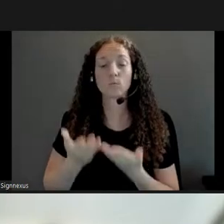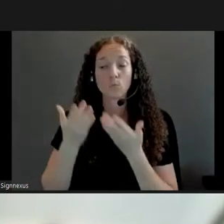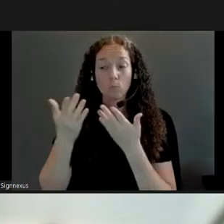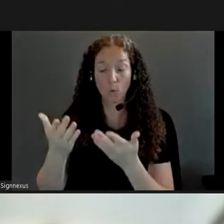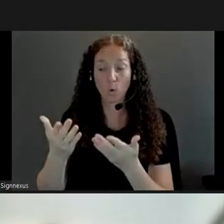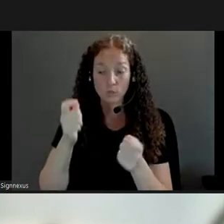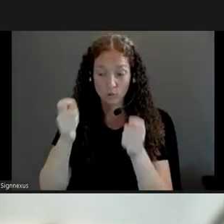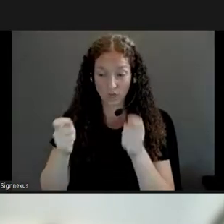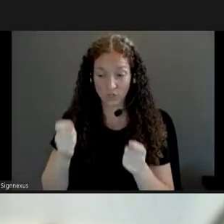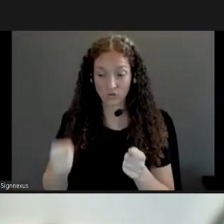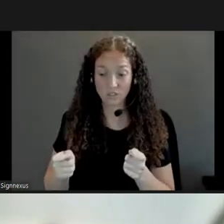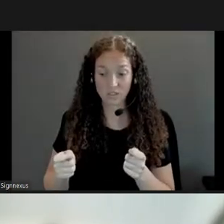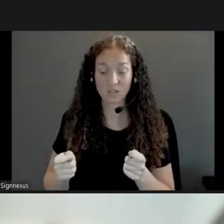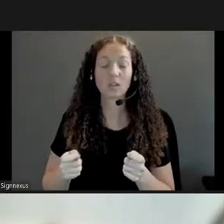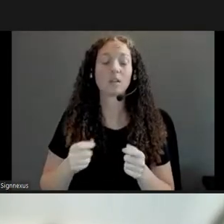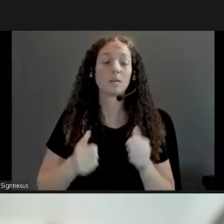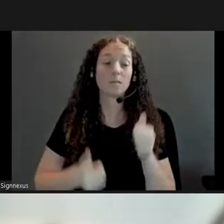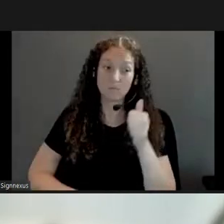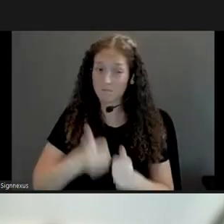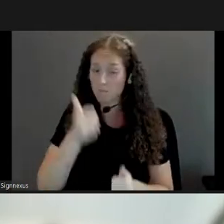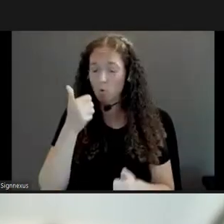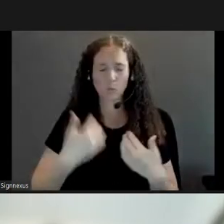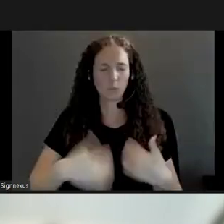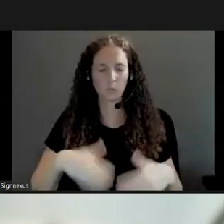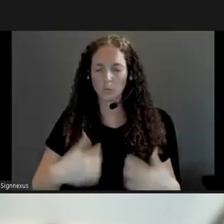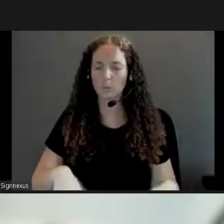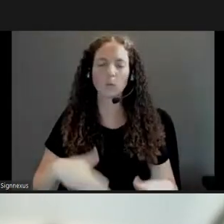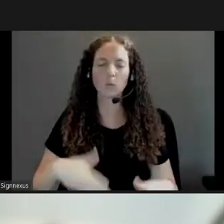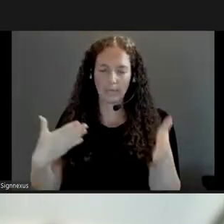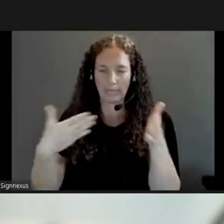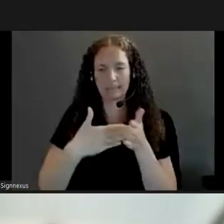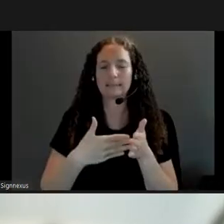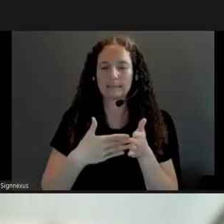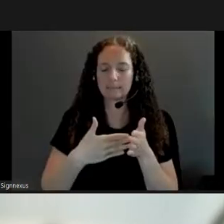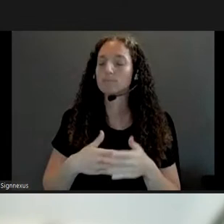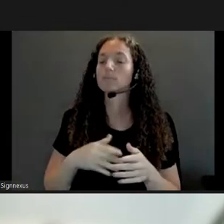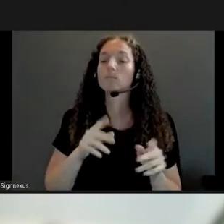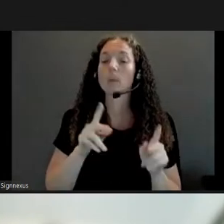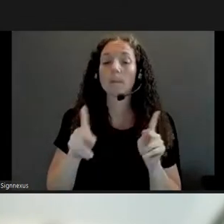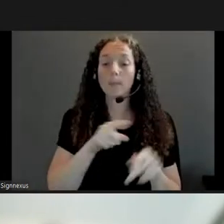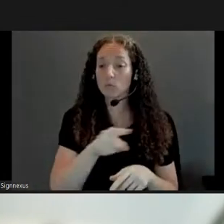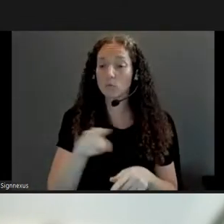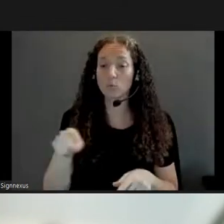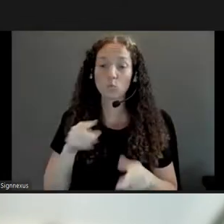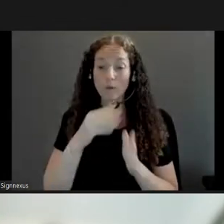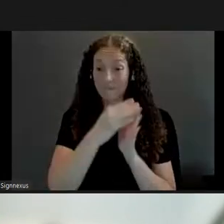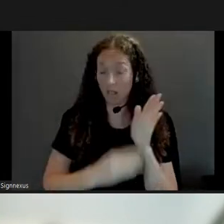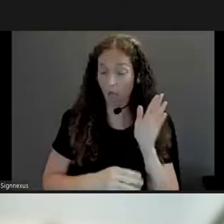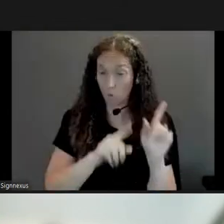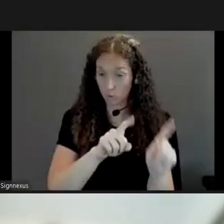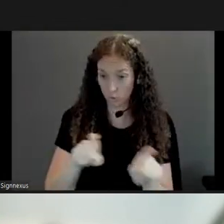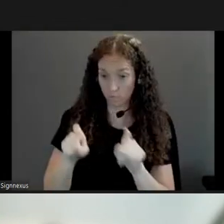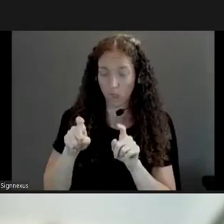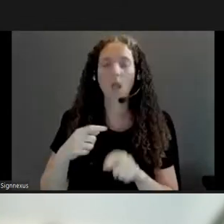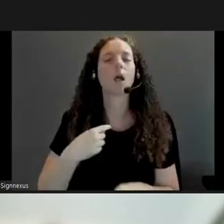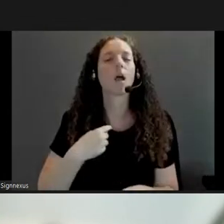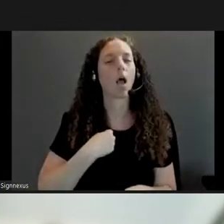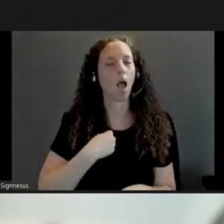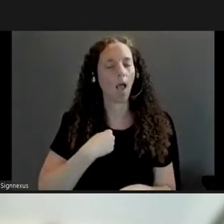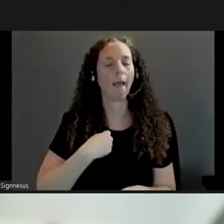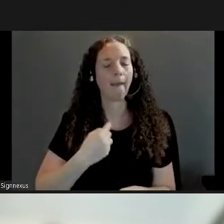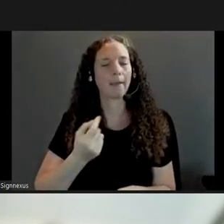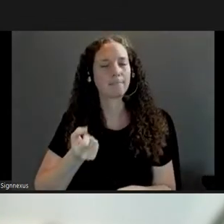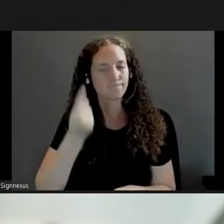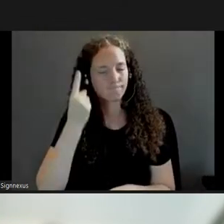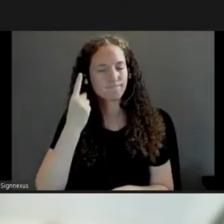opposed. So to every person who filled out the survey, who spoke with me on their way to work, I hear you, and tonight the